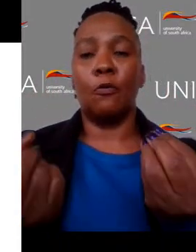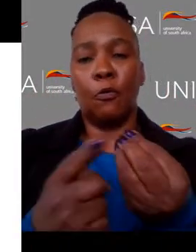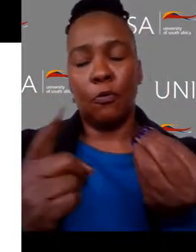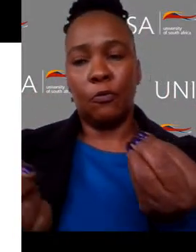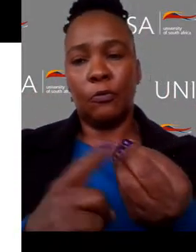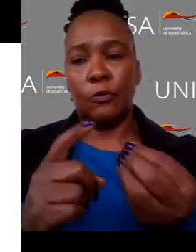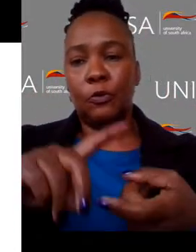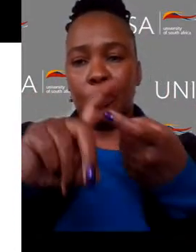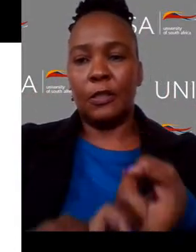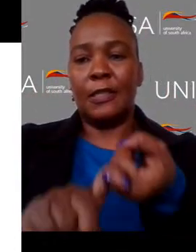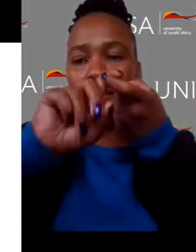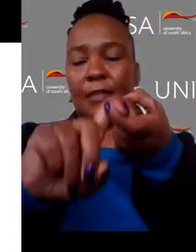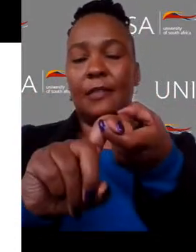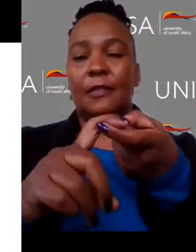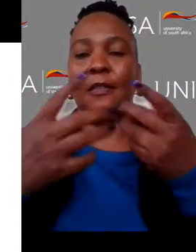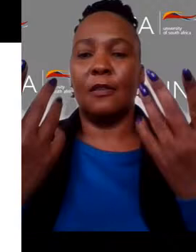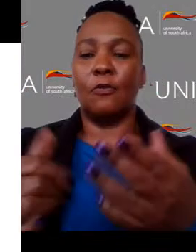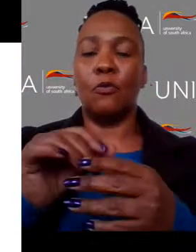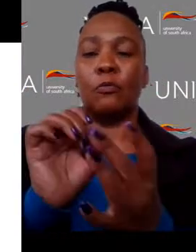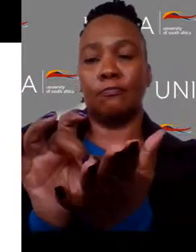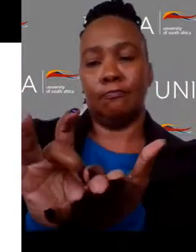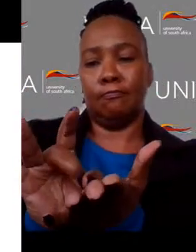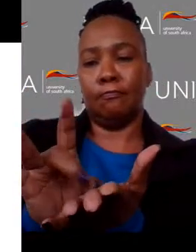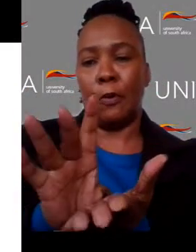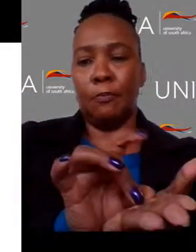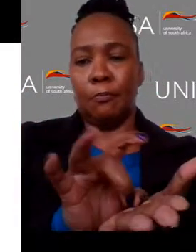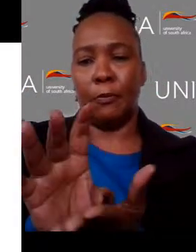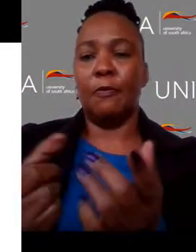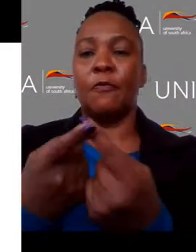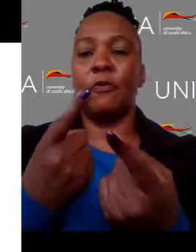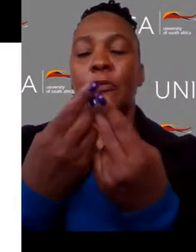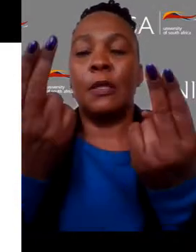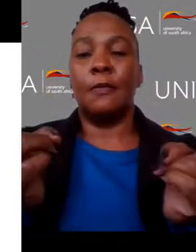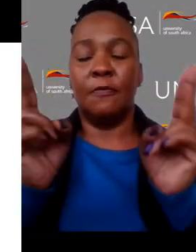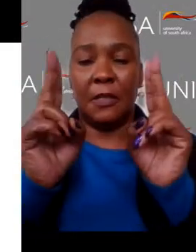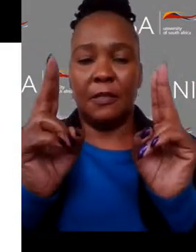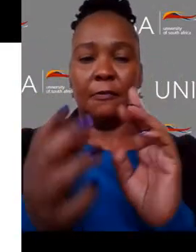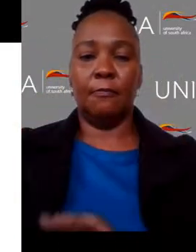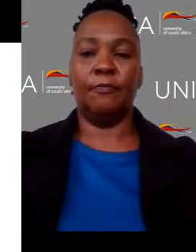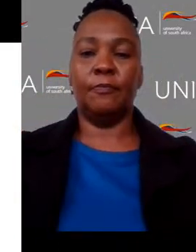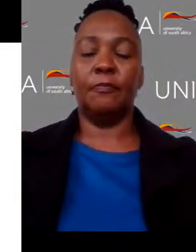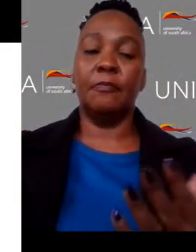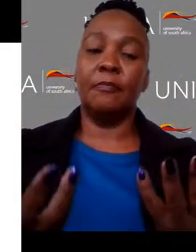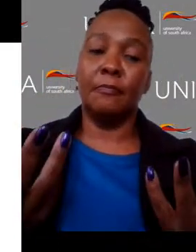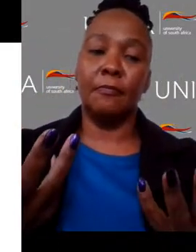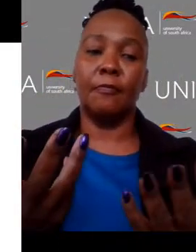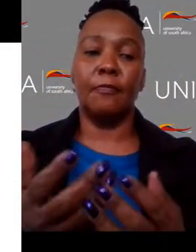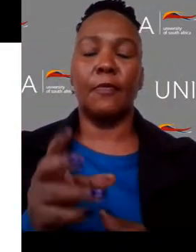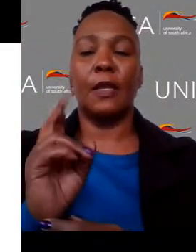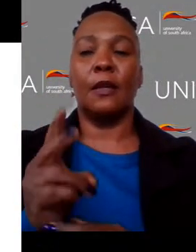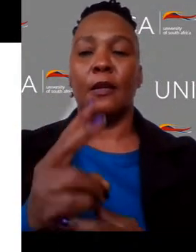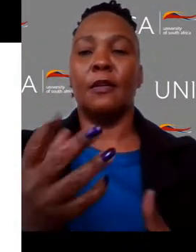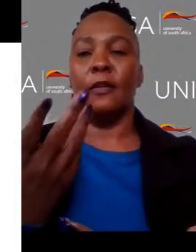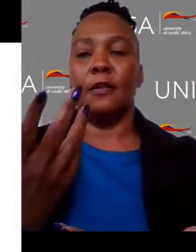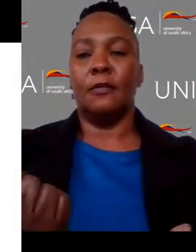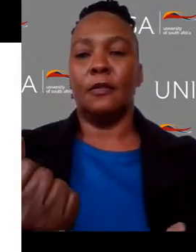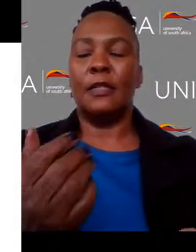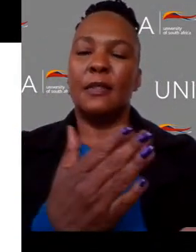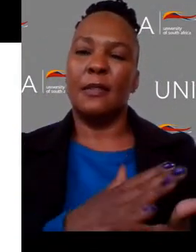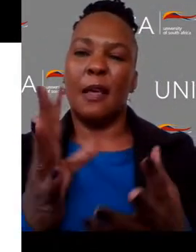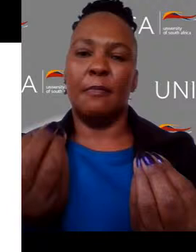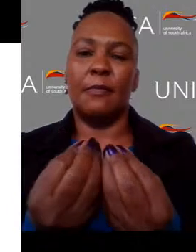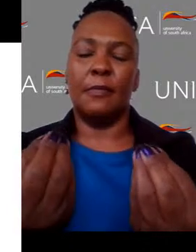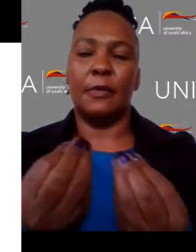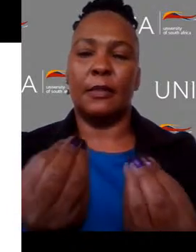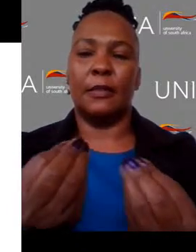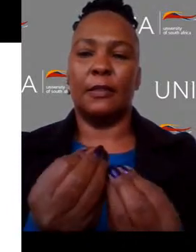suspension or even being expelled from the university. And then we can also have something as